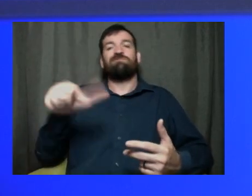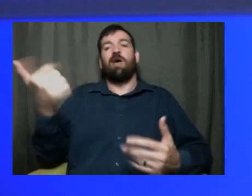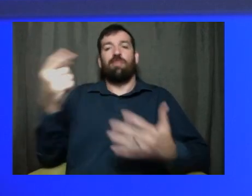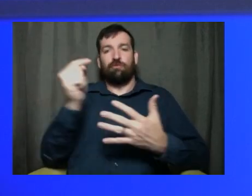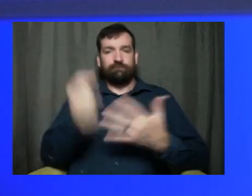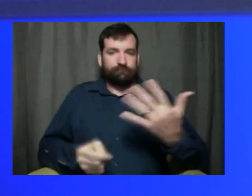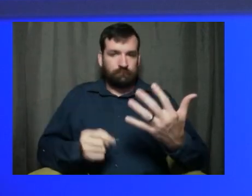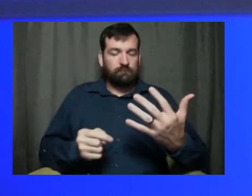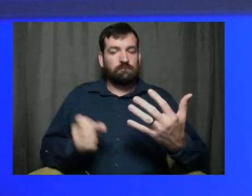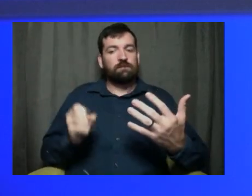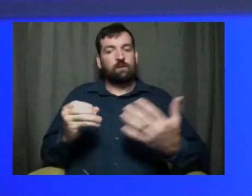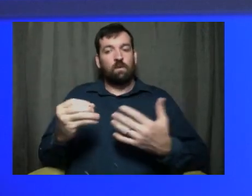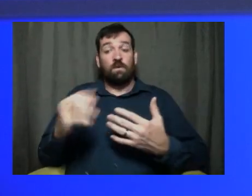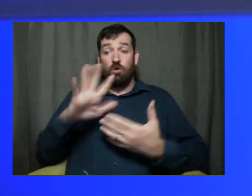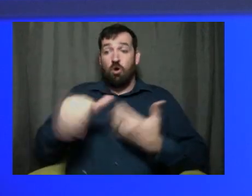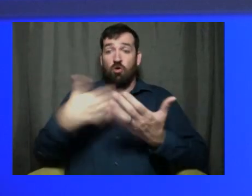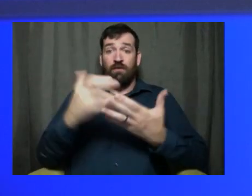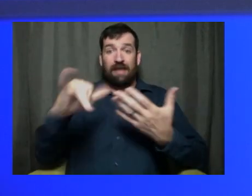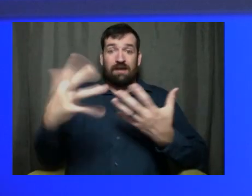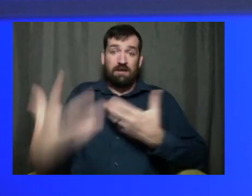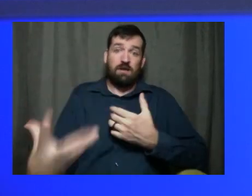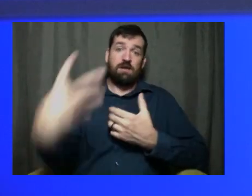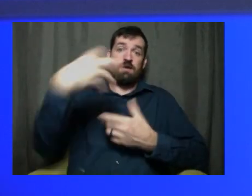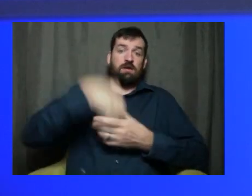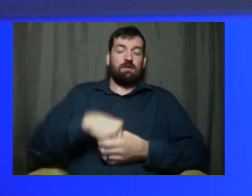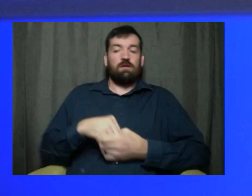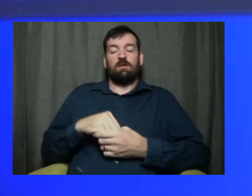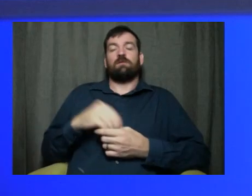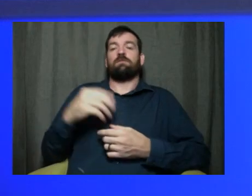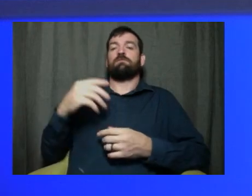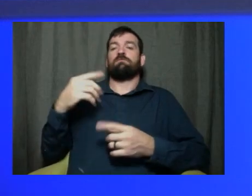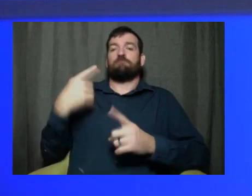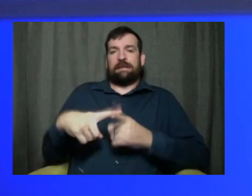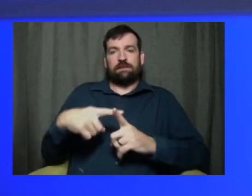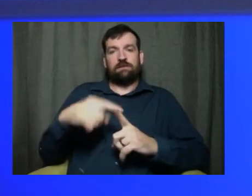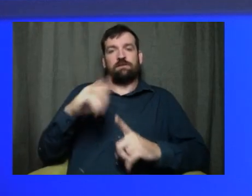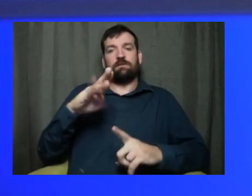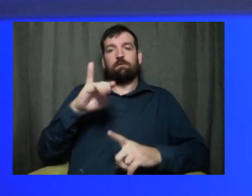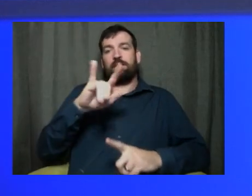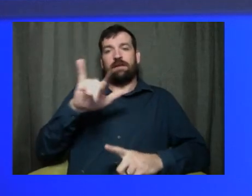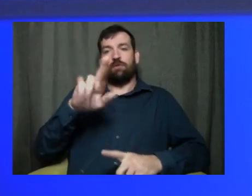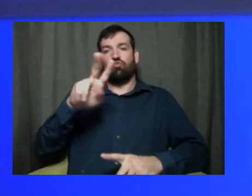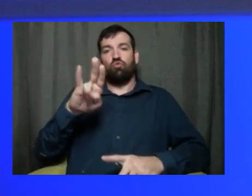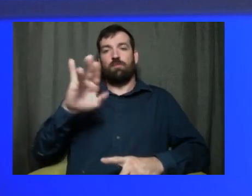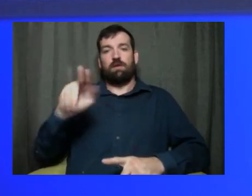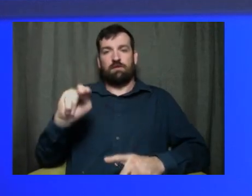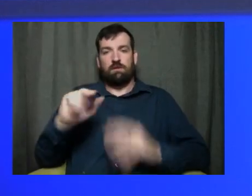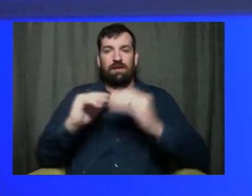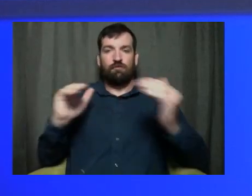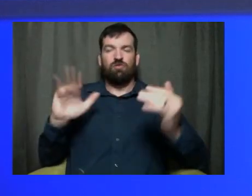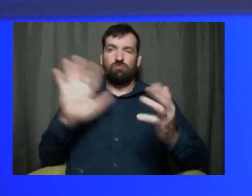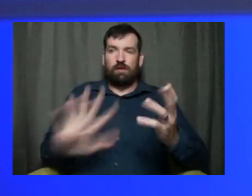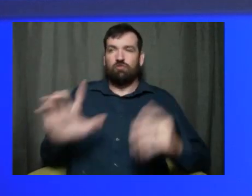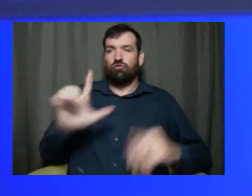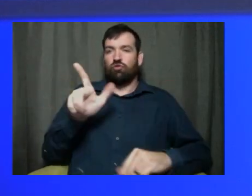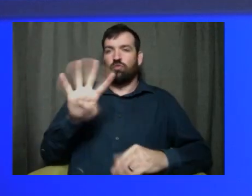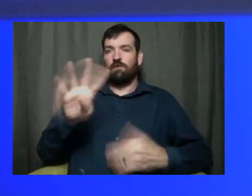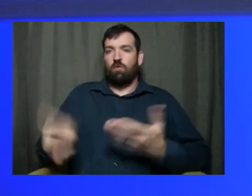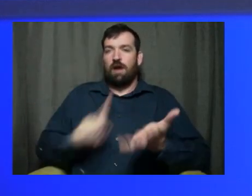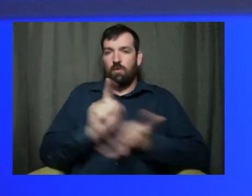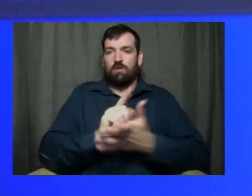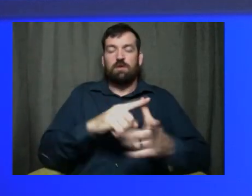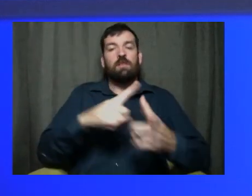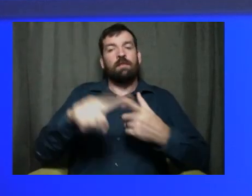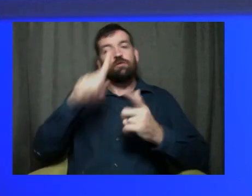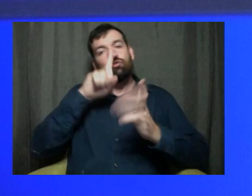so we take into account where a baby's bilirubin level is at about 24 hours of life or 28 hours of life. We check it, we recheck it in the hospital if